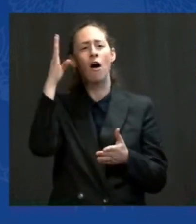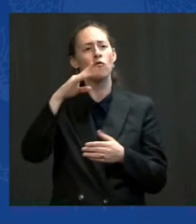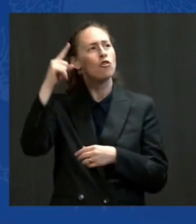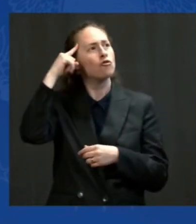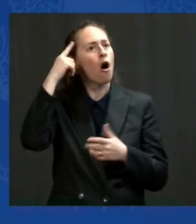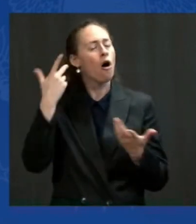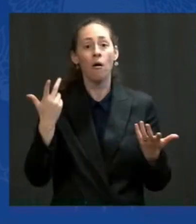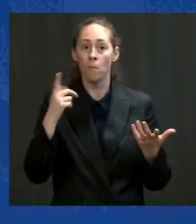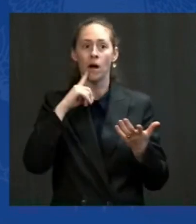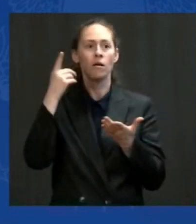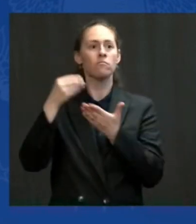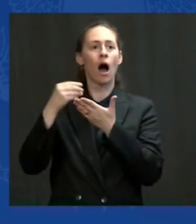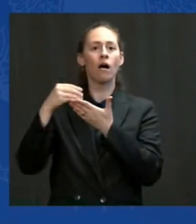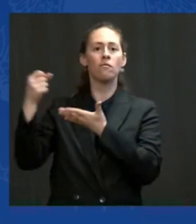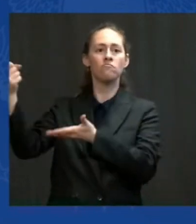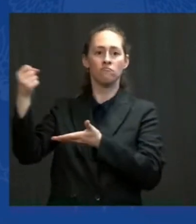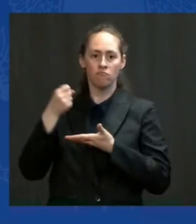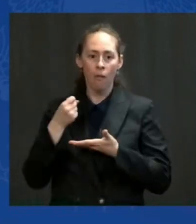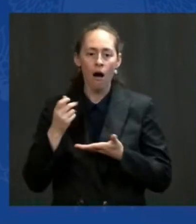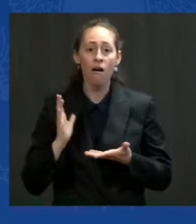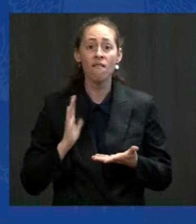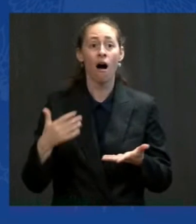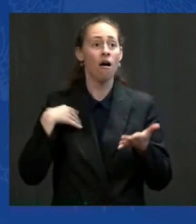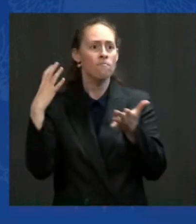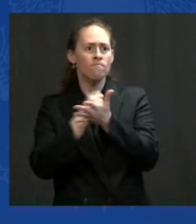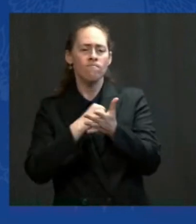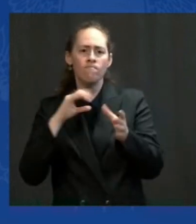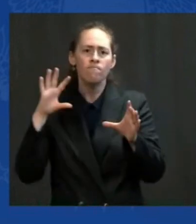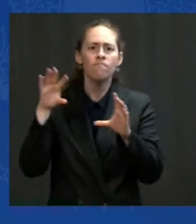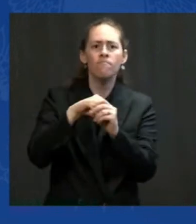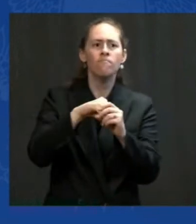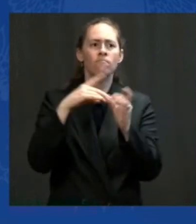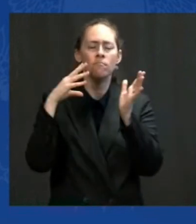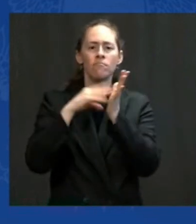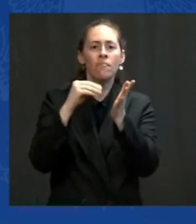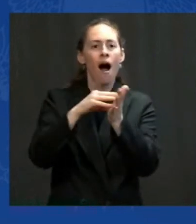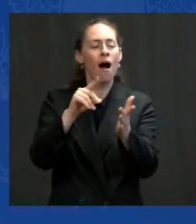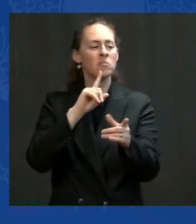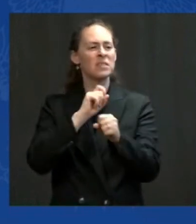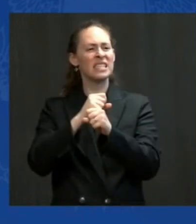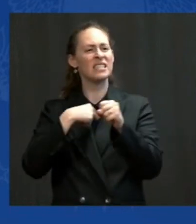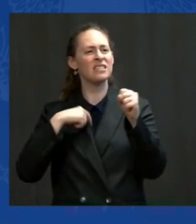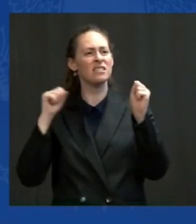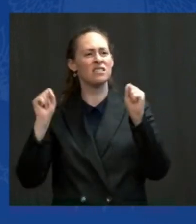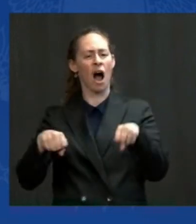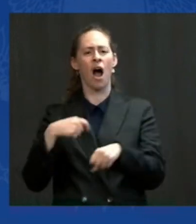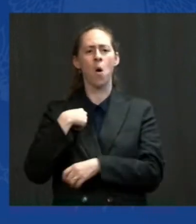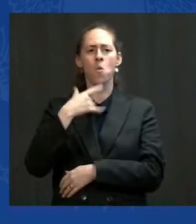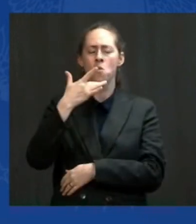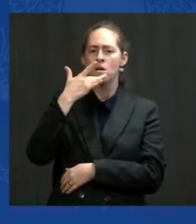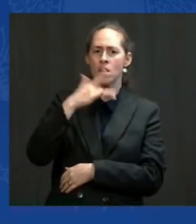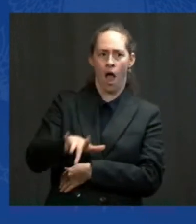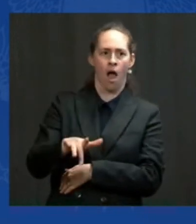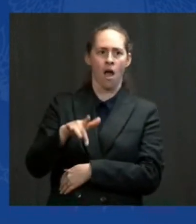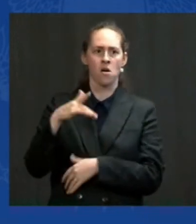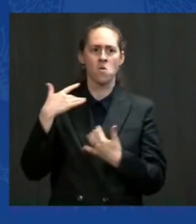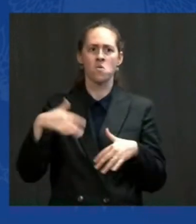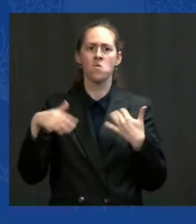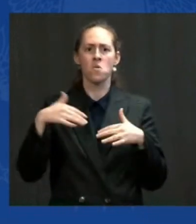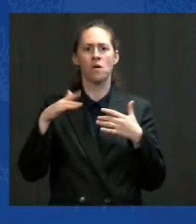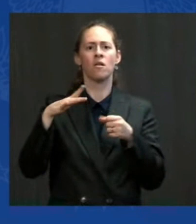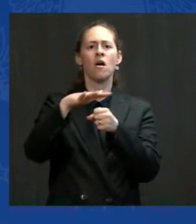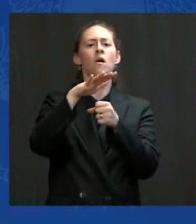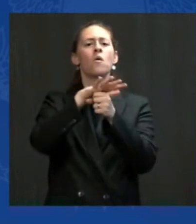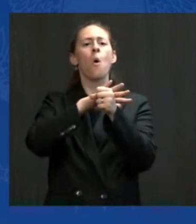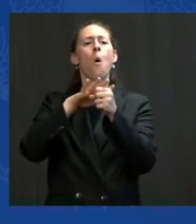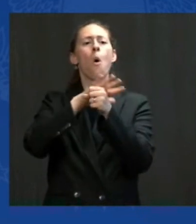pursue my education and focus on the importance of learning. I am very fortunate to be a recipient of various local and college